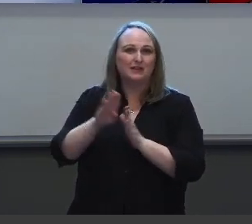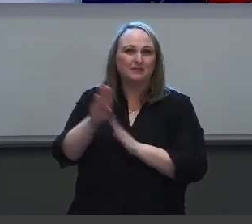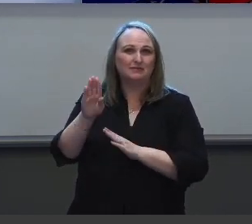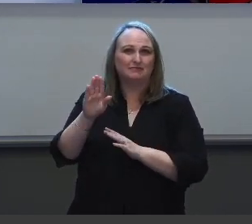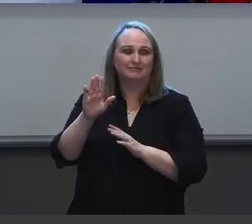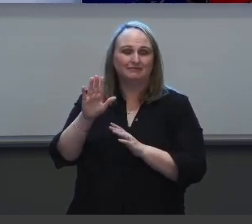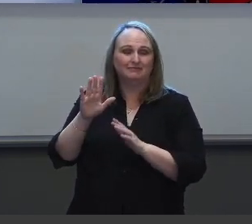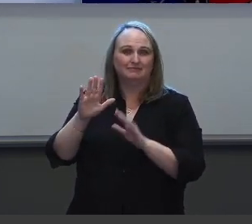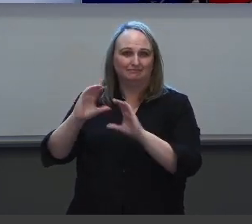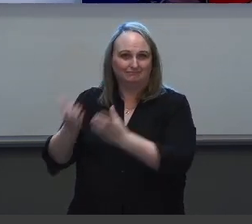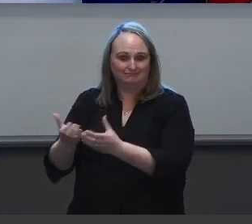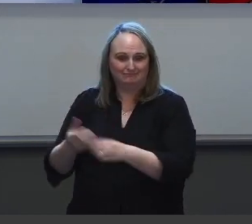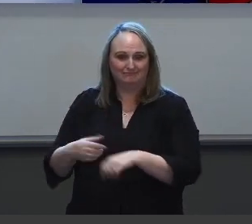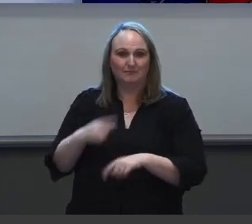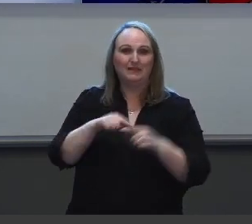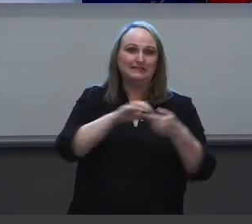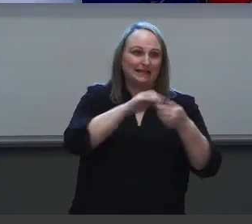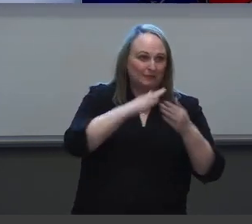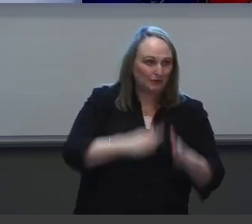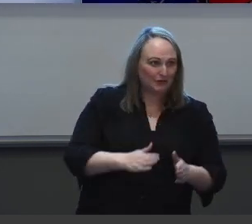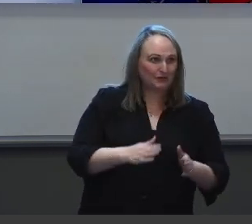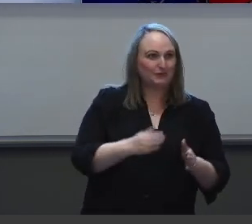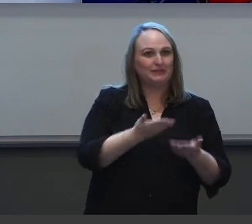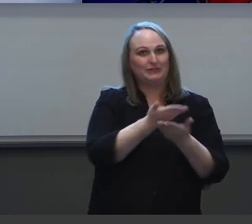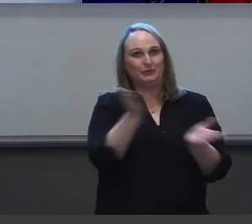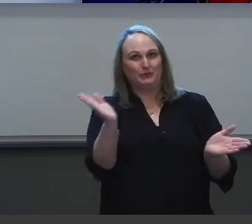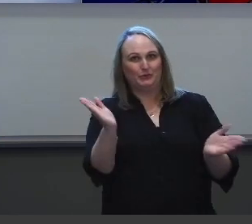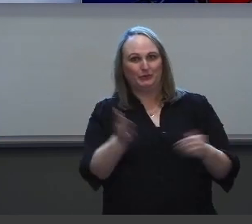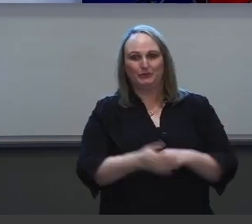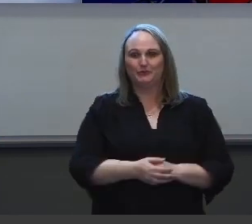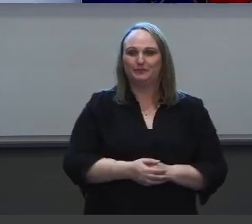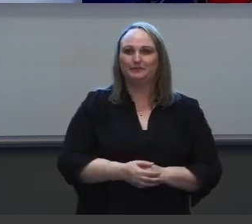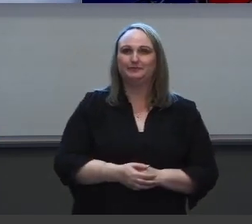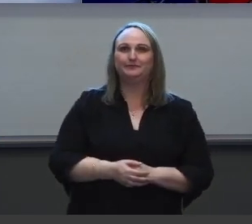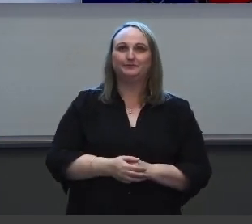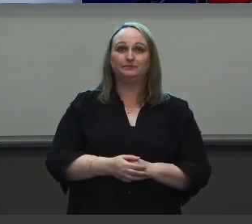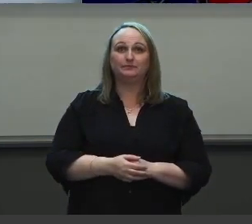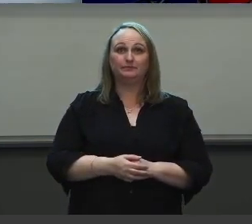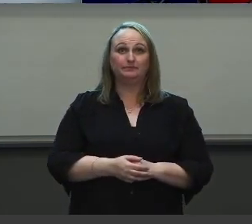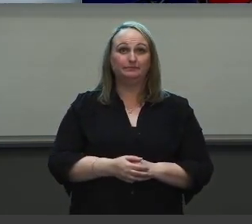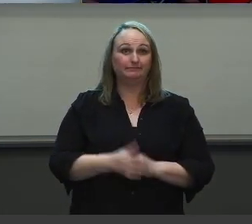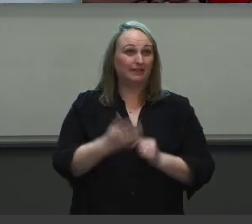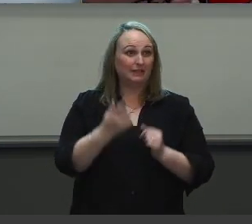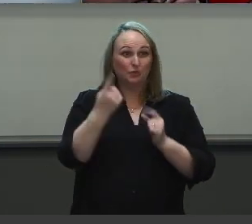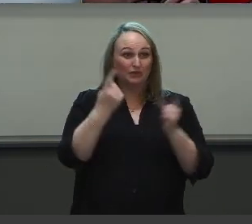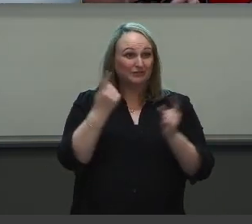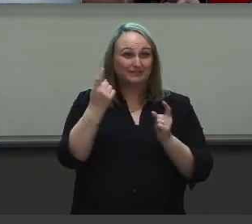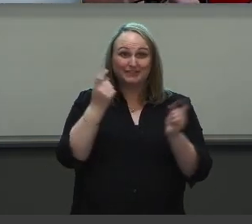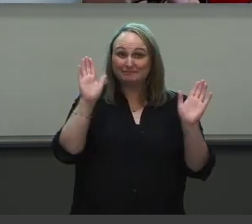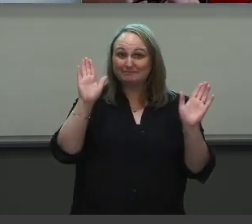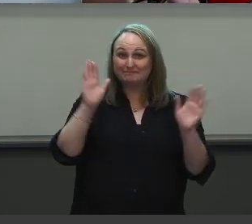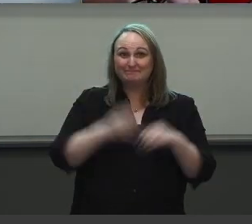well as all of my collaborators and all of you. And I'd be happy to take any questions.